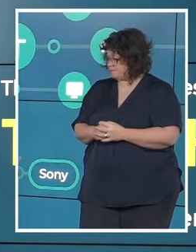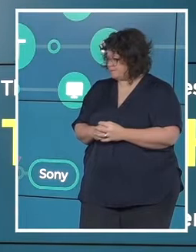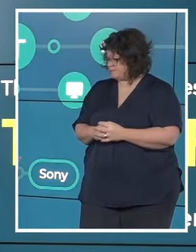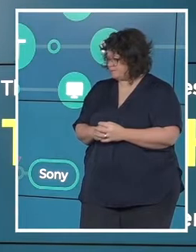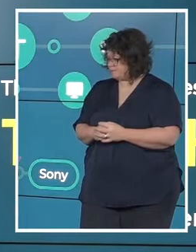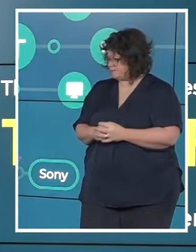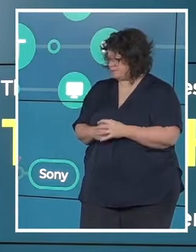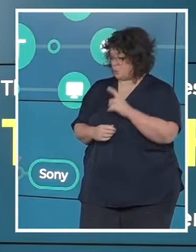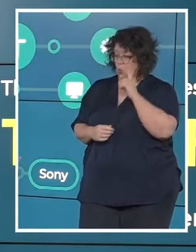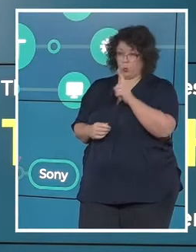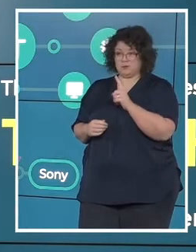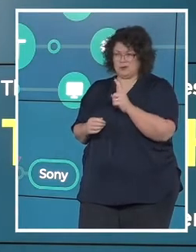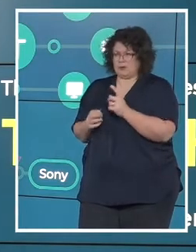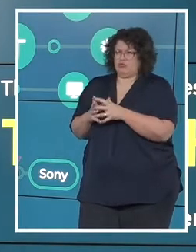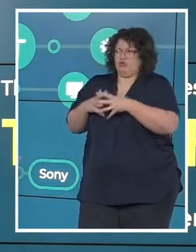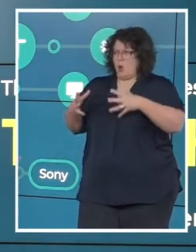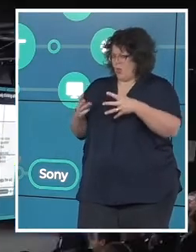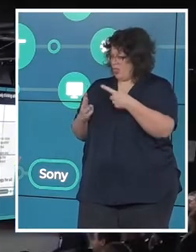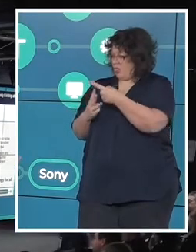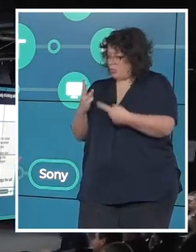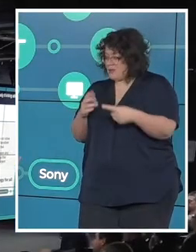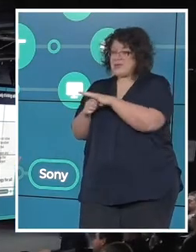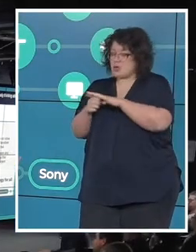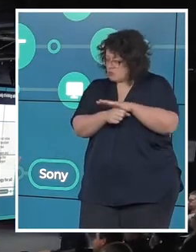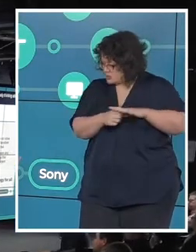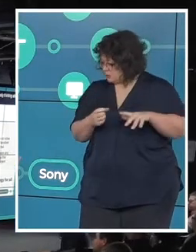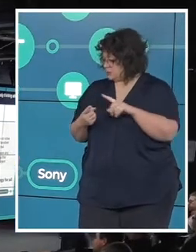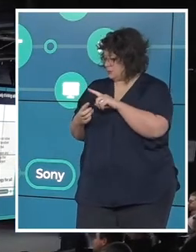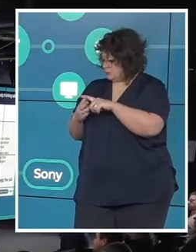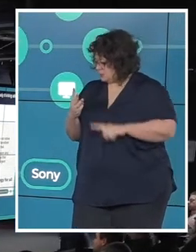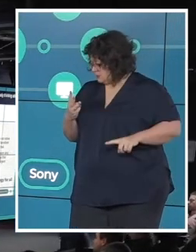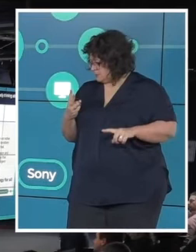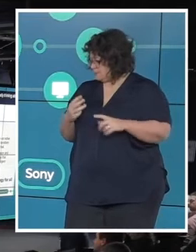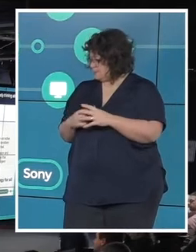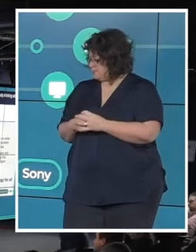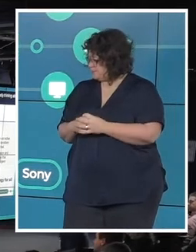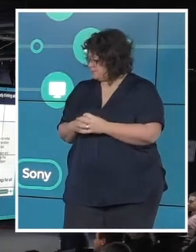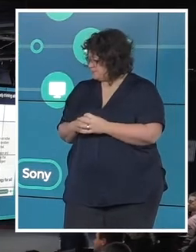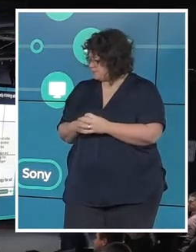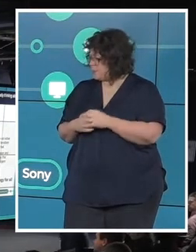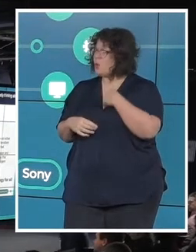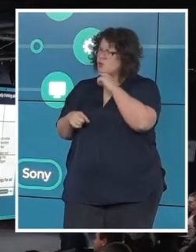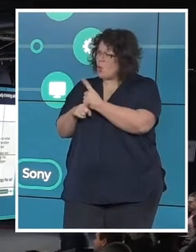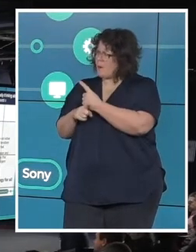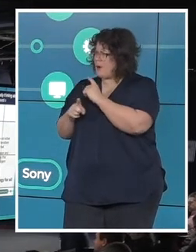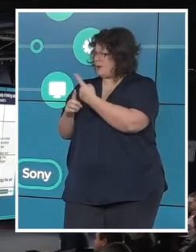about and looking at. And we're going to talk a little bit about. One of them is around the cognitive